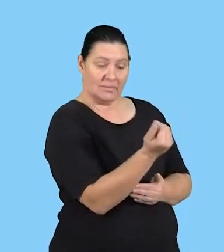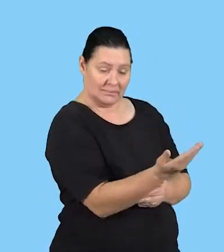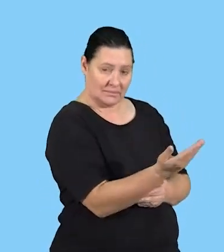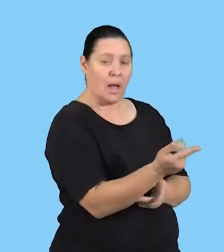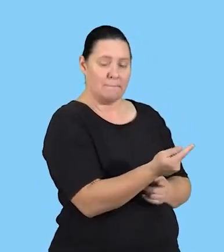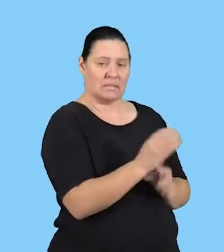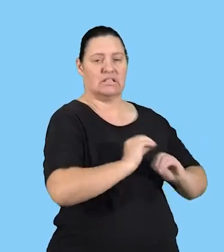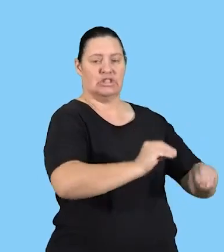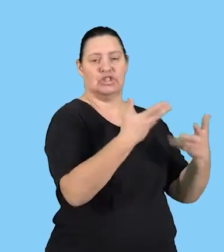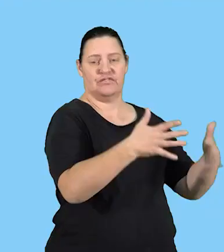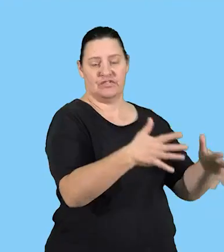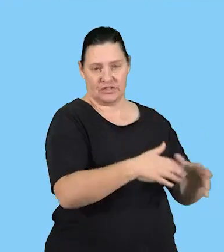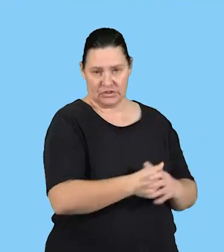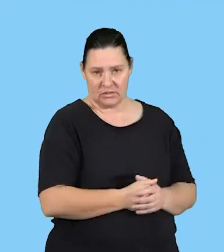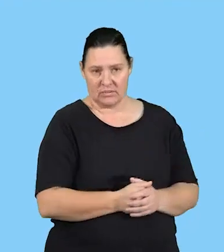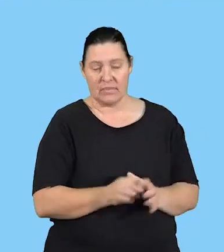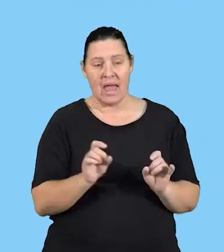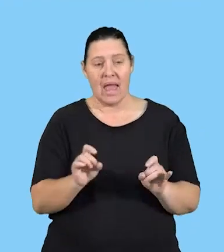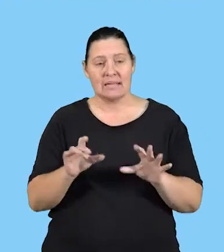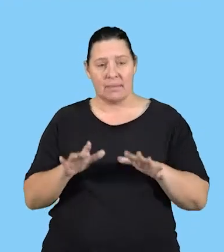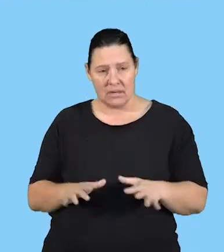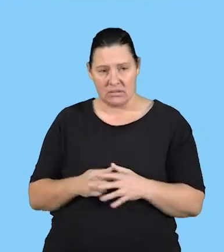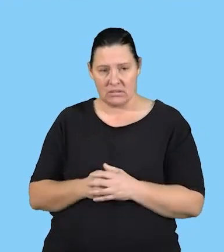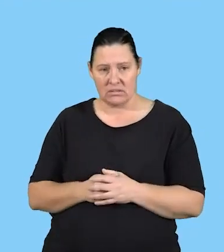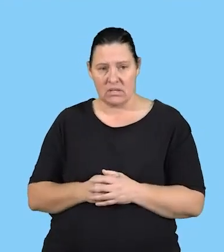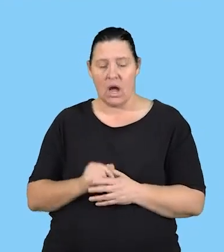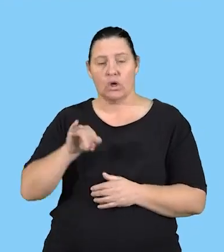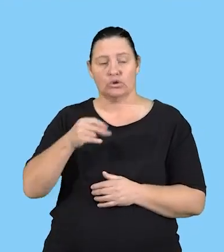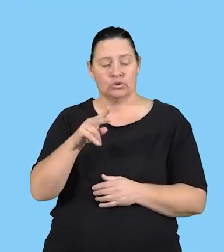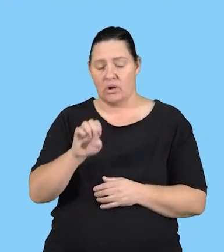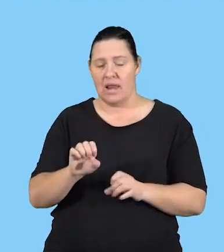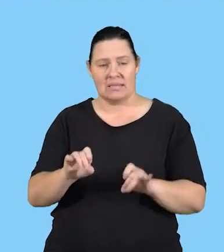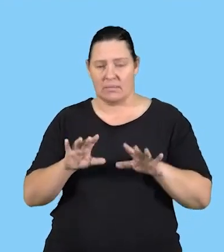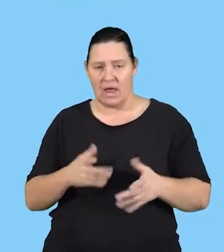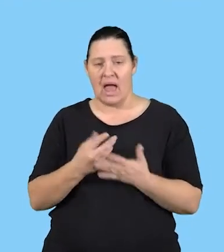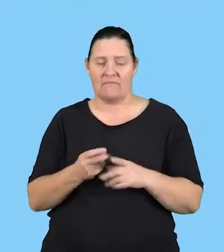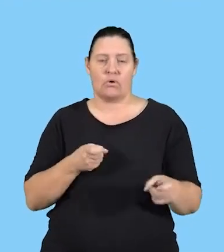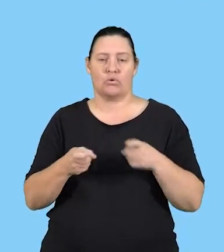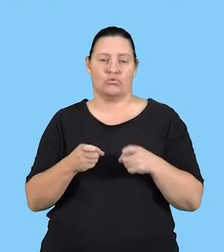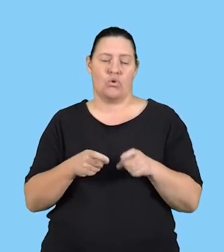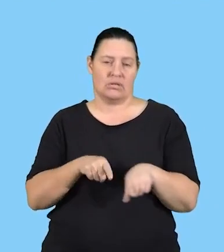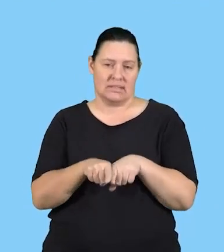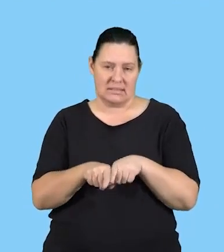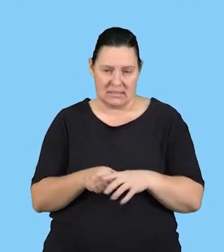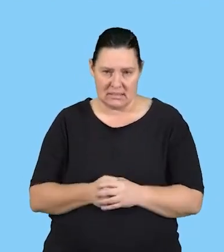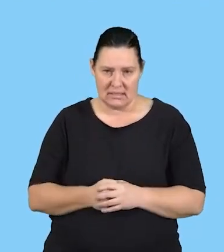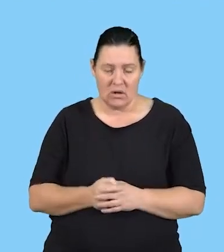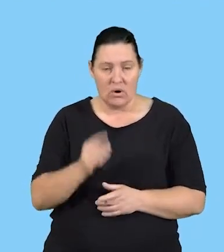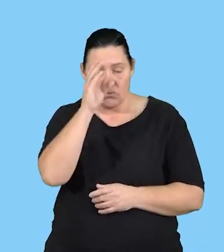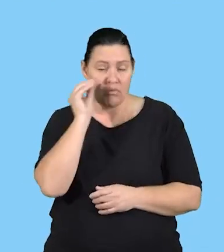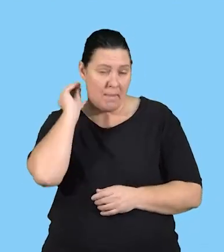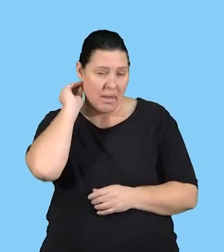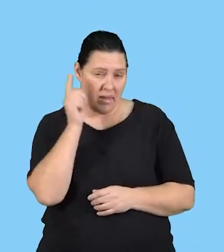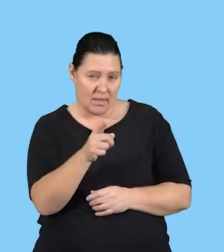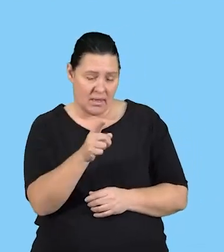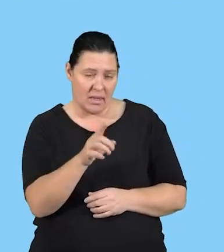to examinations, we do not have joint examination. We have got a control test. You will remember, colleagues,